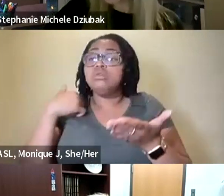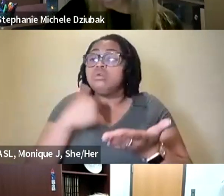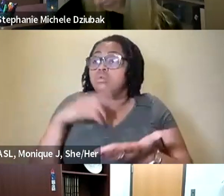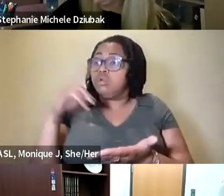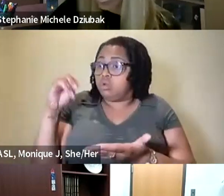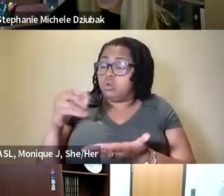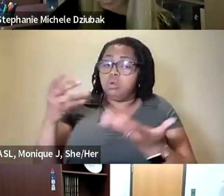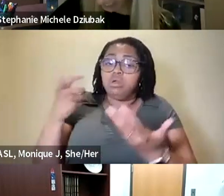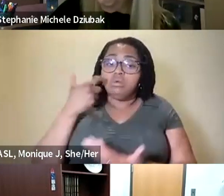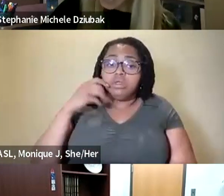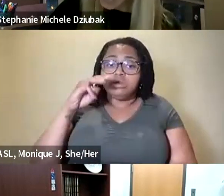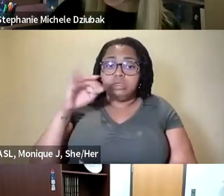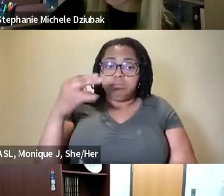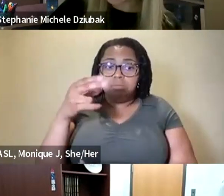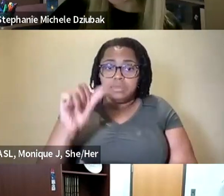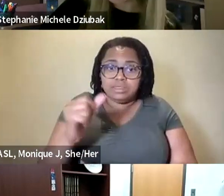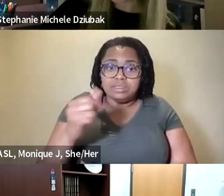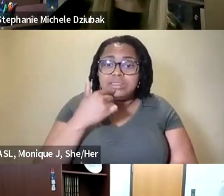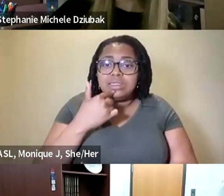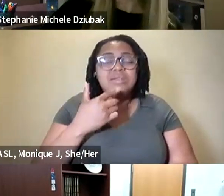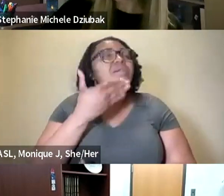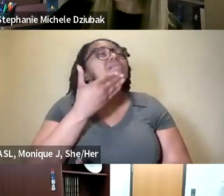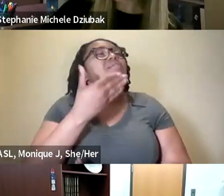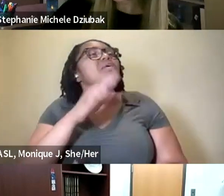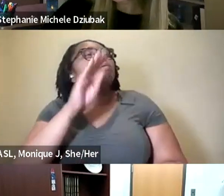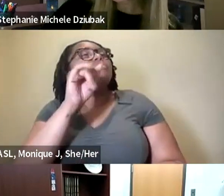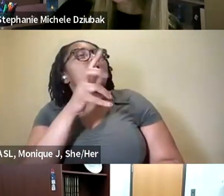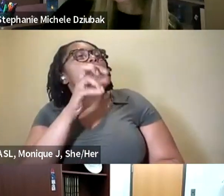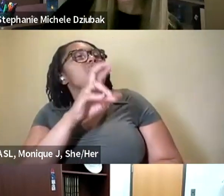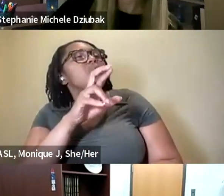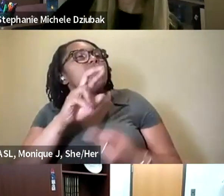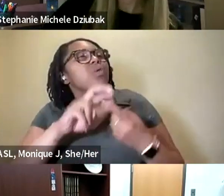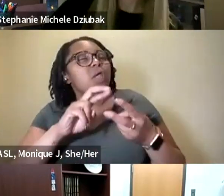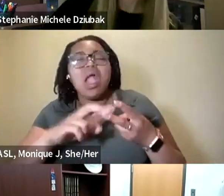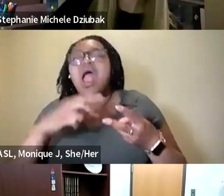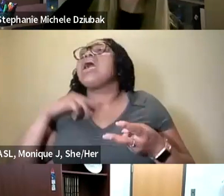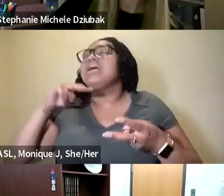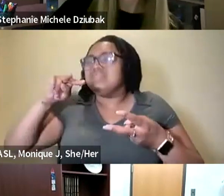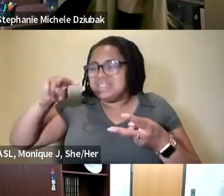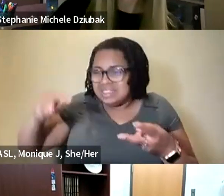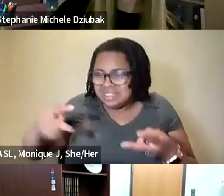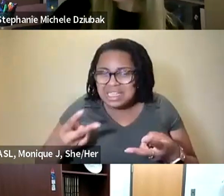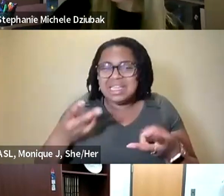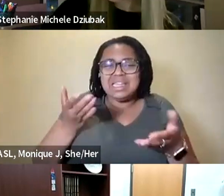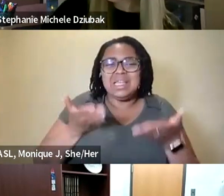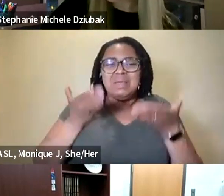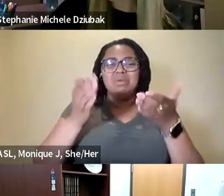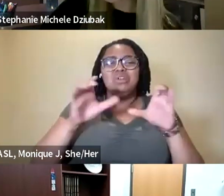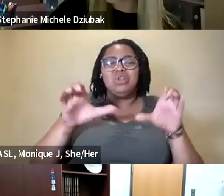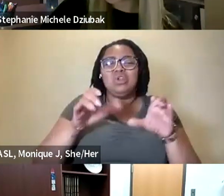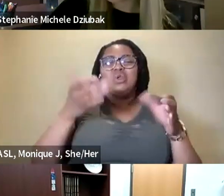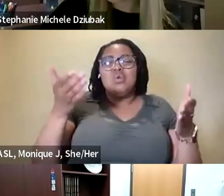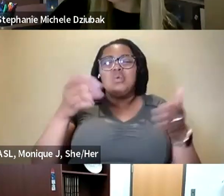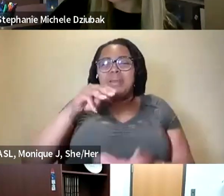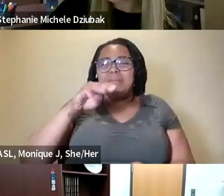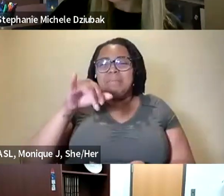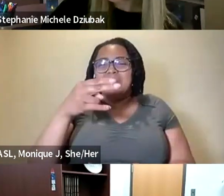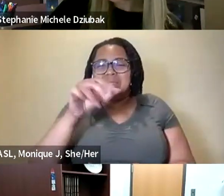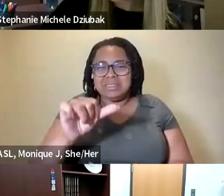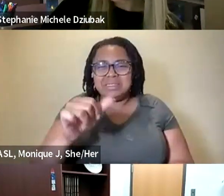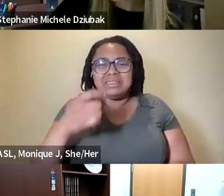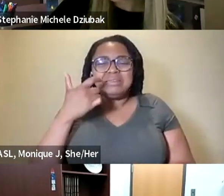said. Thank you, Barber. I second the motion to do what Misha just said. Thank you,